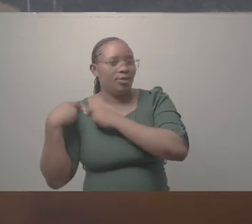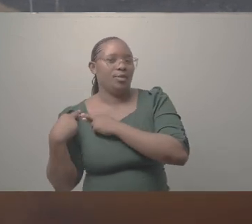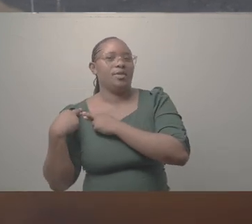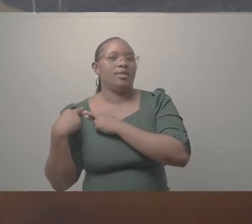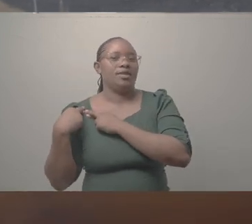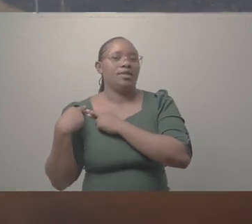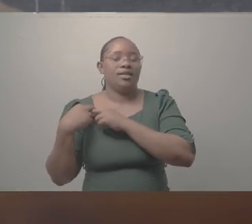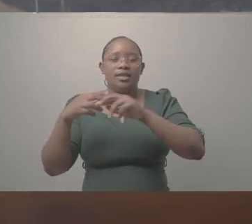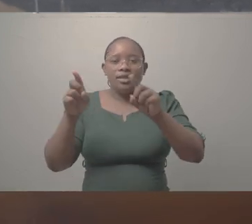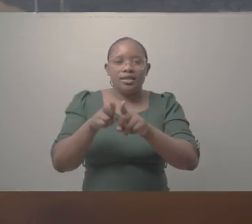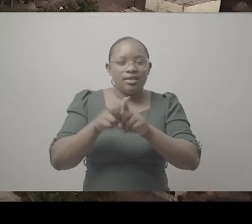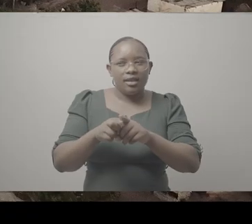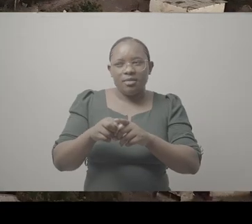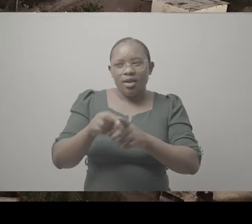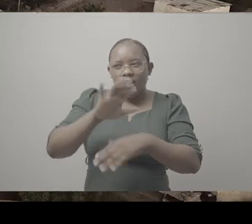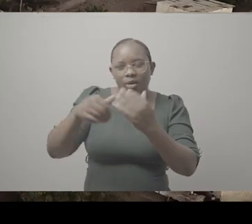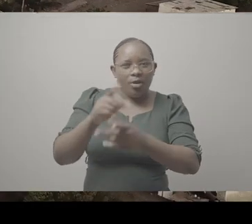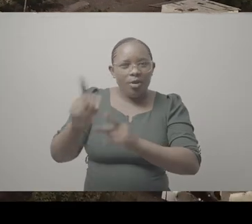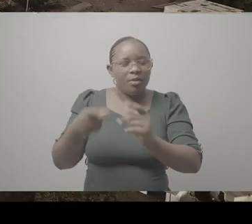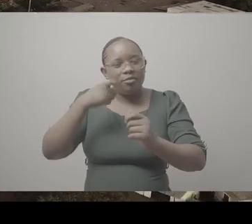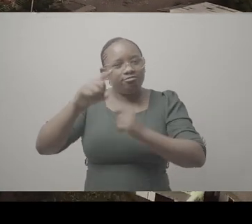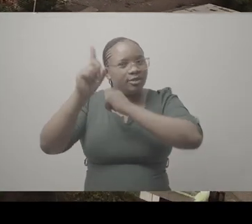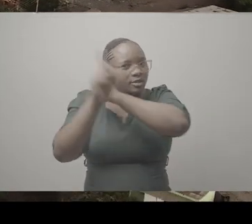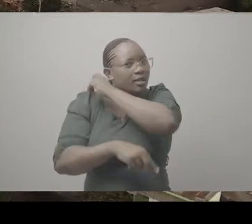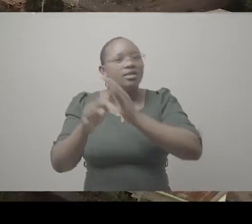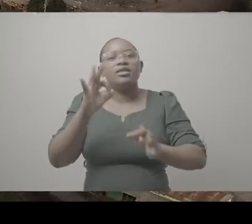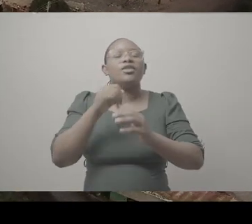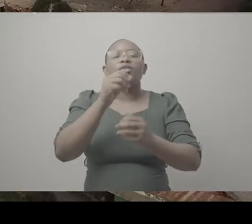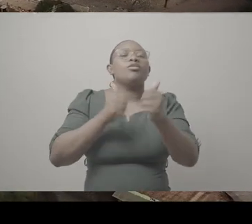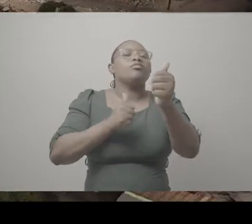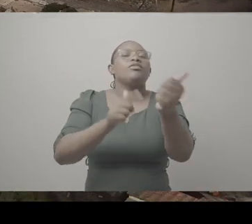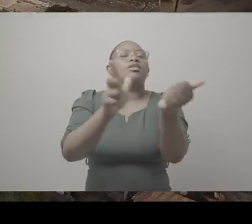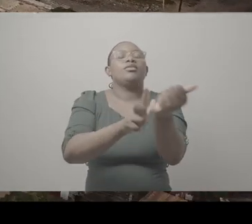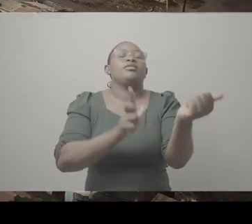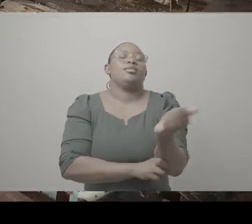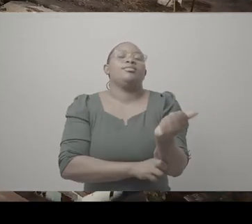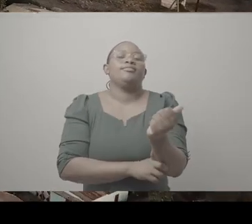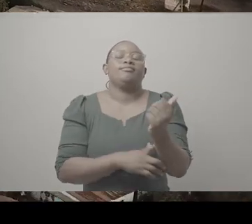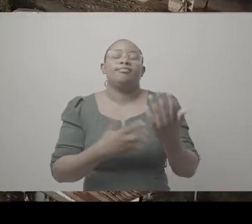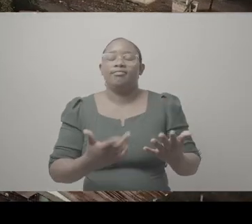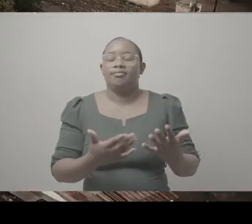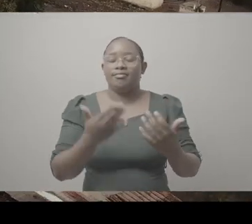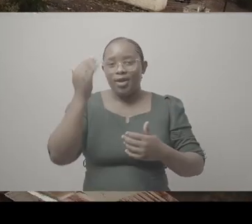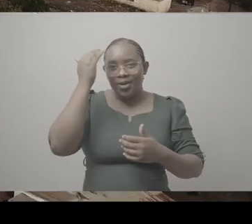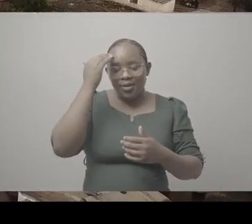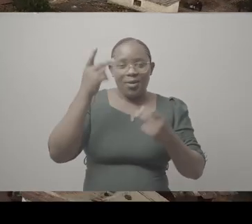strengthen accountability. Furthermore, bringing to book all those found wanting would improve